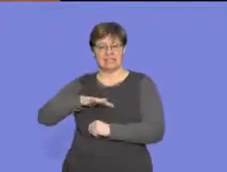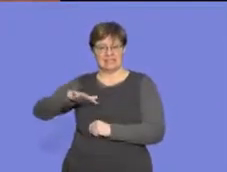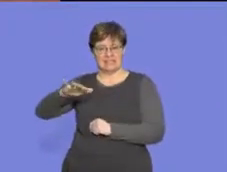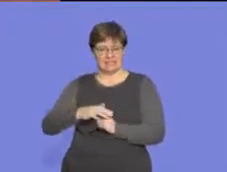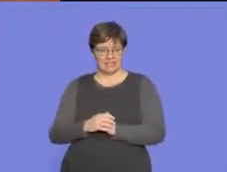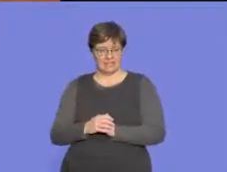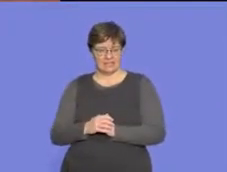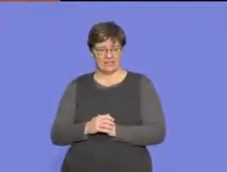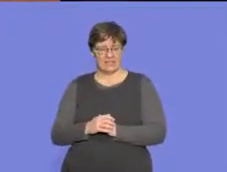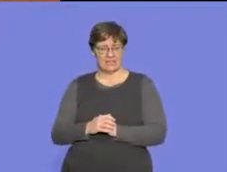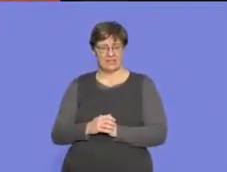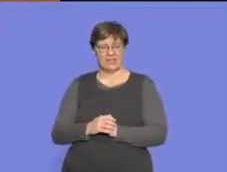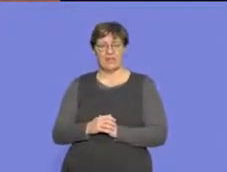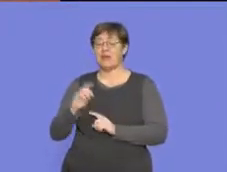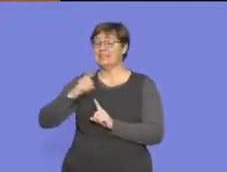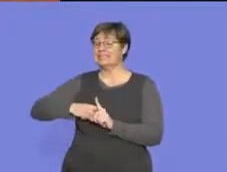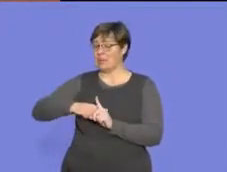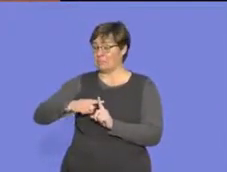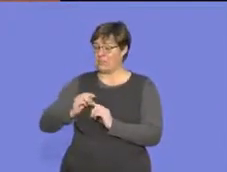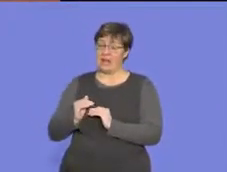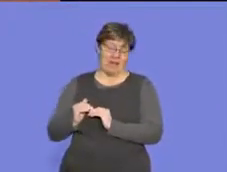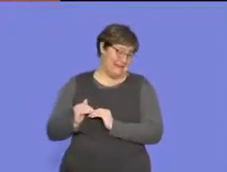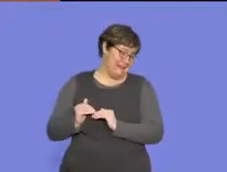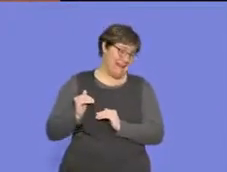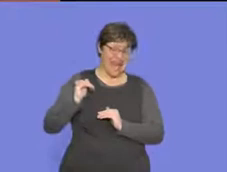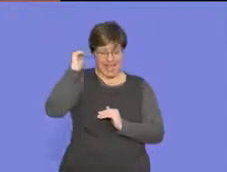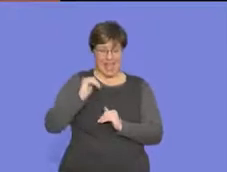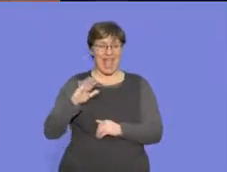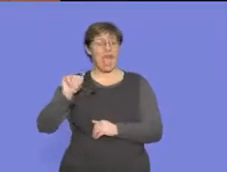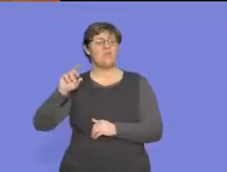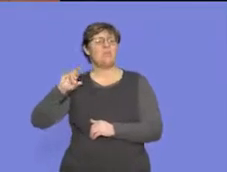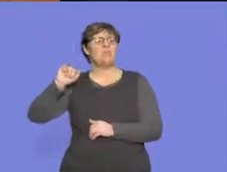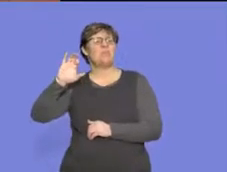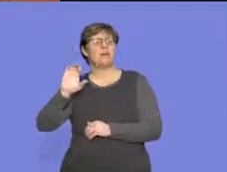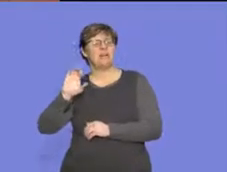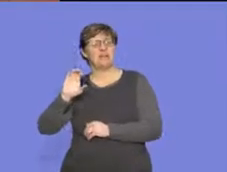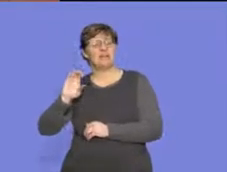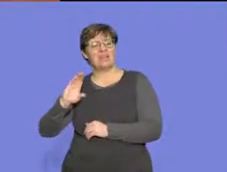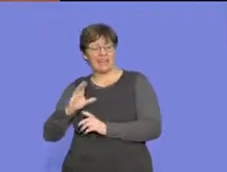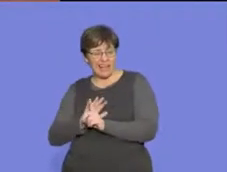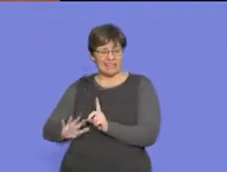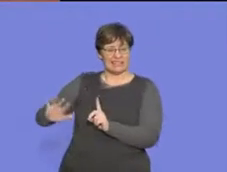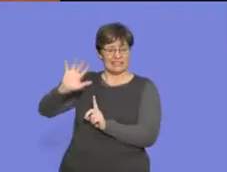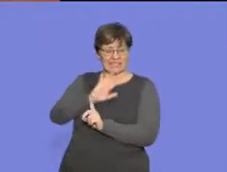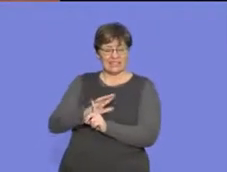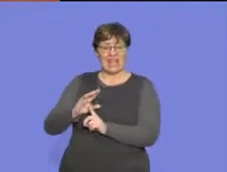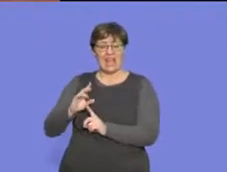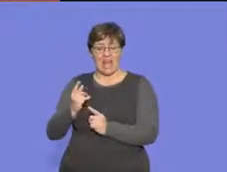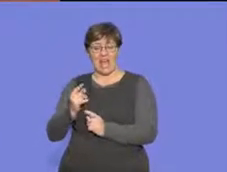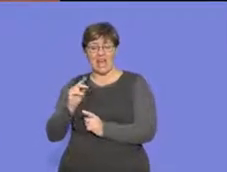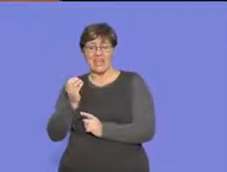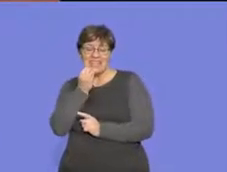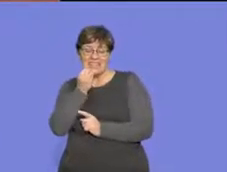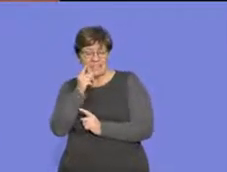seen where the temperature is extremely high, arid areas with very sparse vegetation. We obviously find a